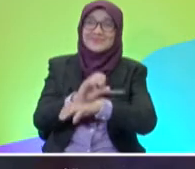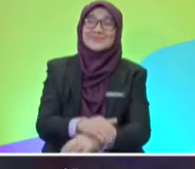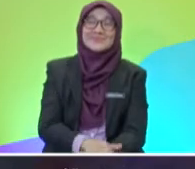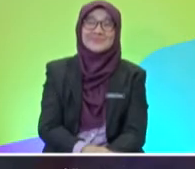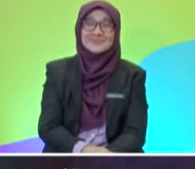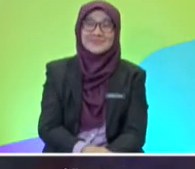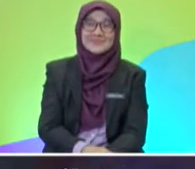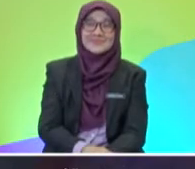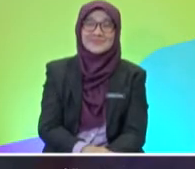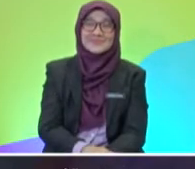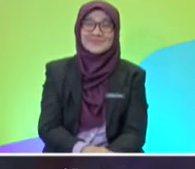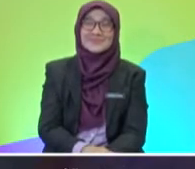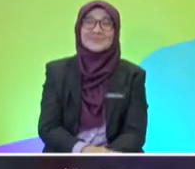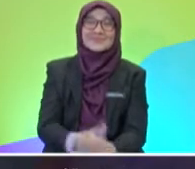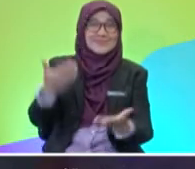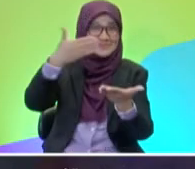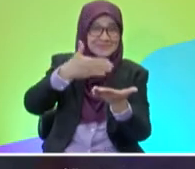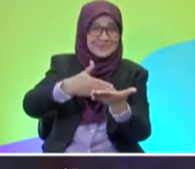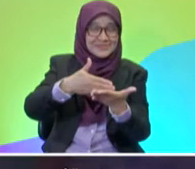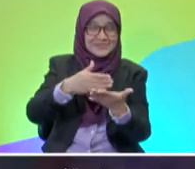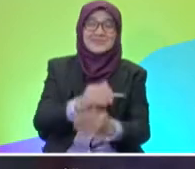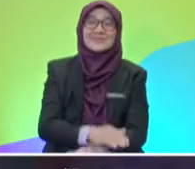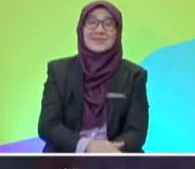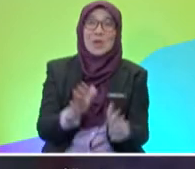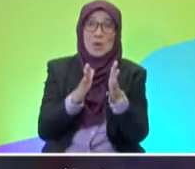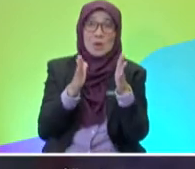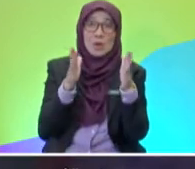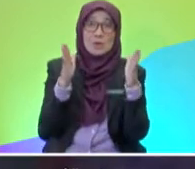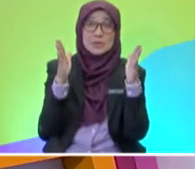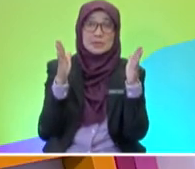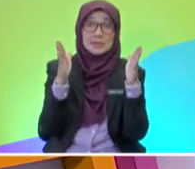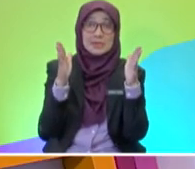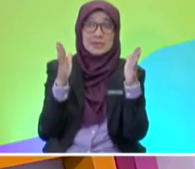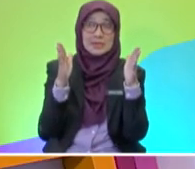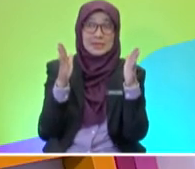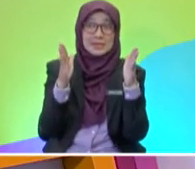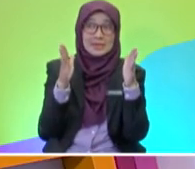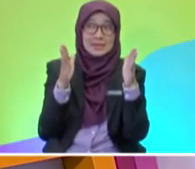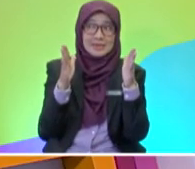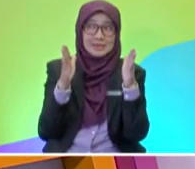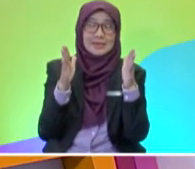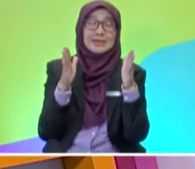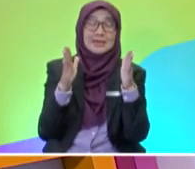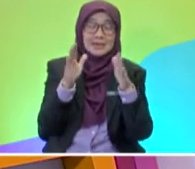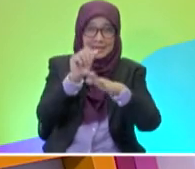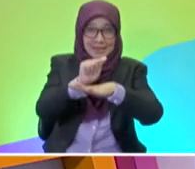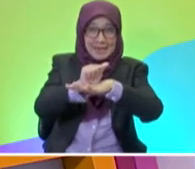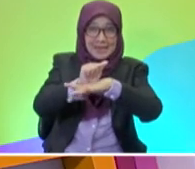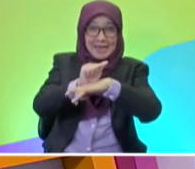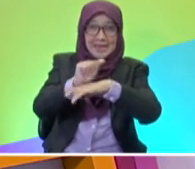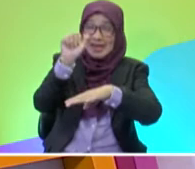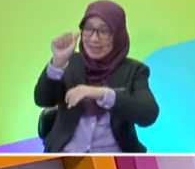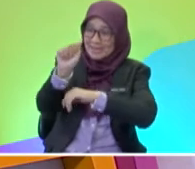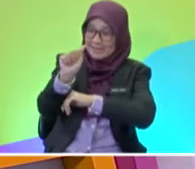okay, the next one. Next I'll take one. This one. Oh, this is a big one, but it is an ant. This is an